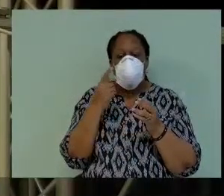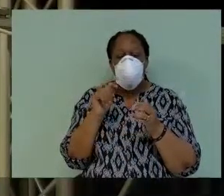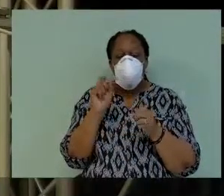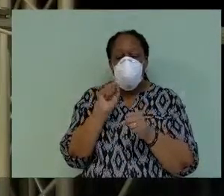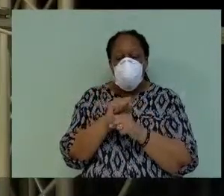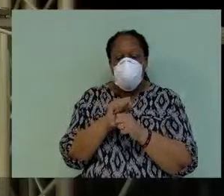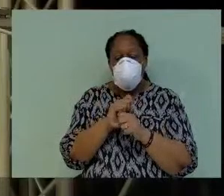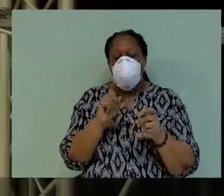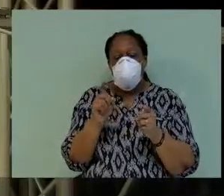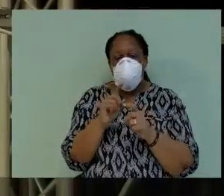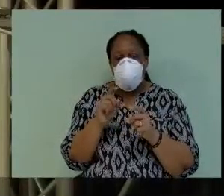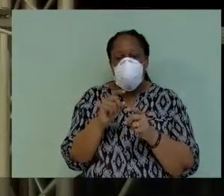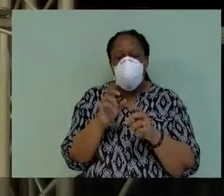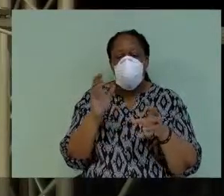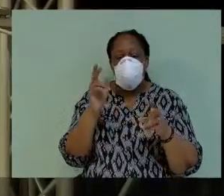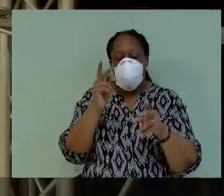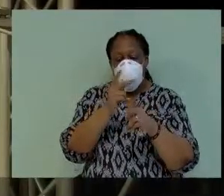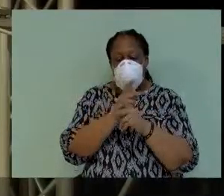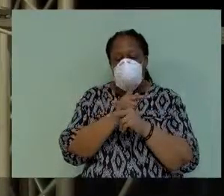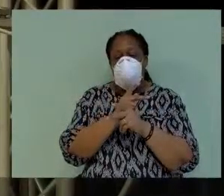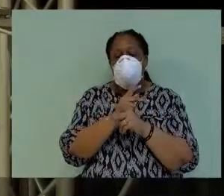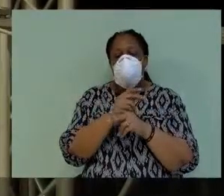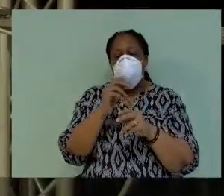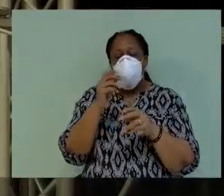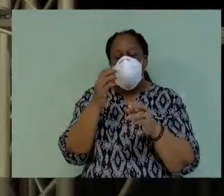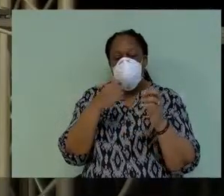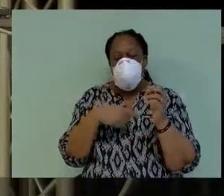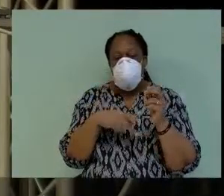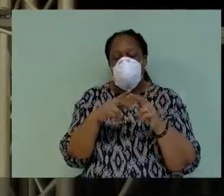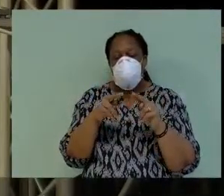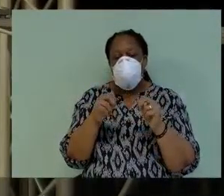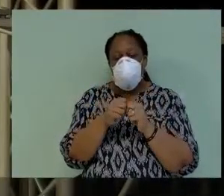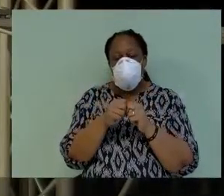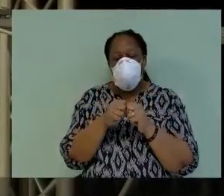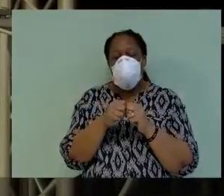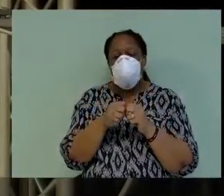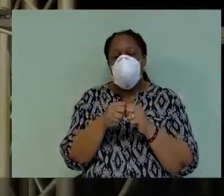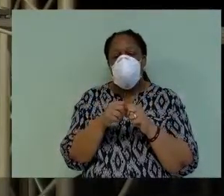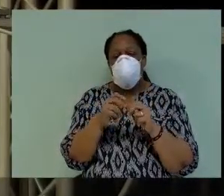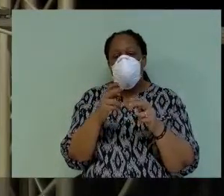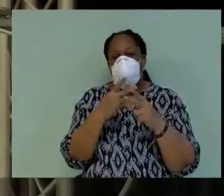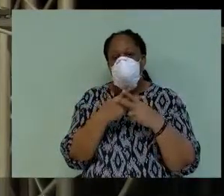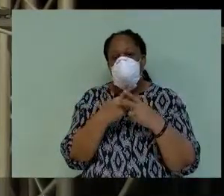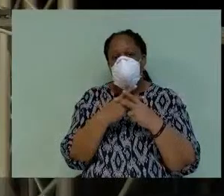our federation safe. To this end, we hereby donate the sum of